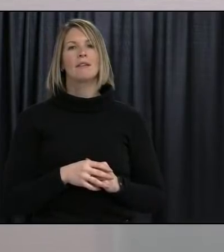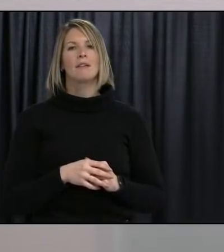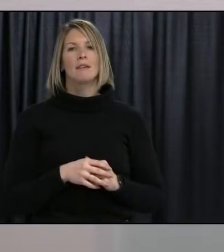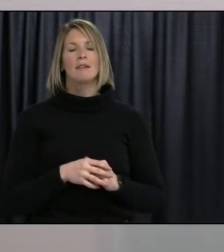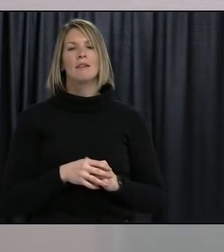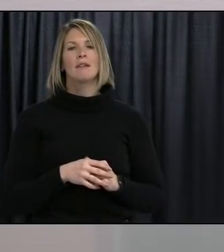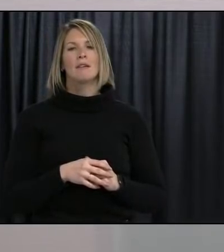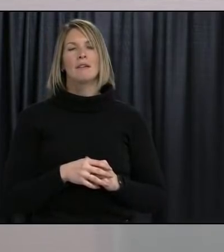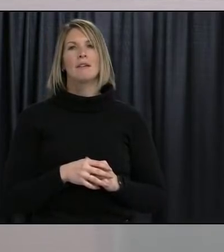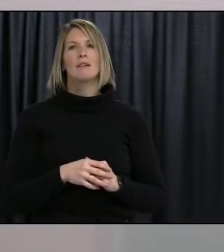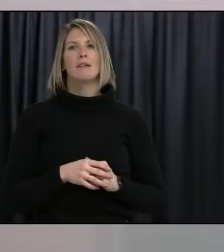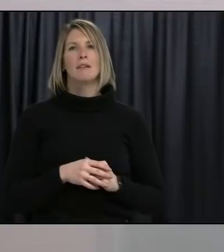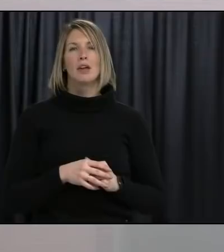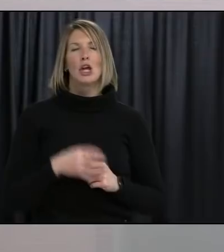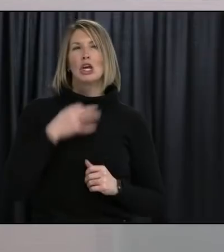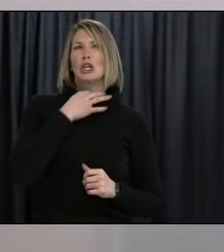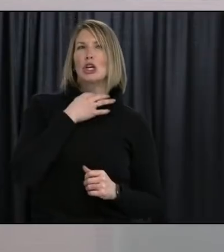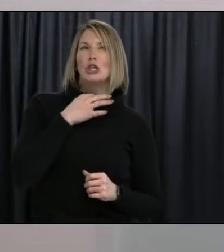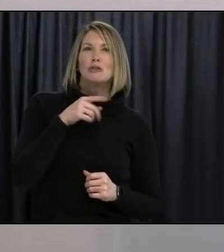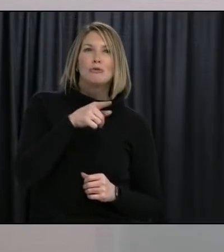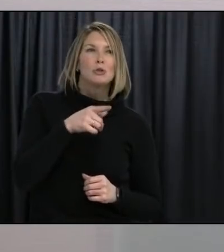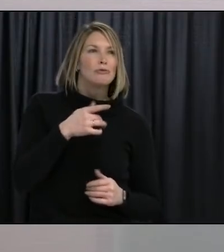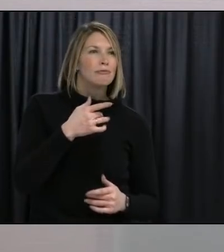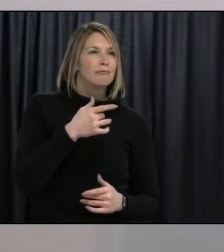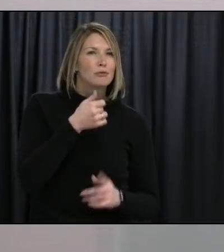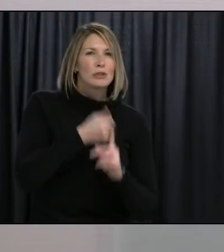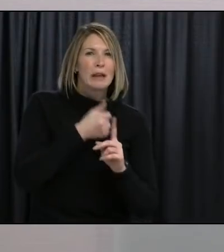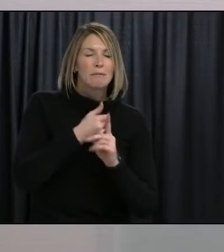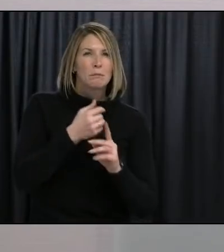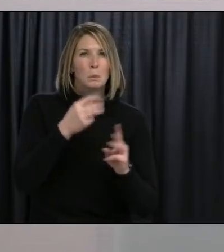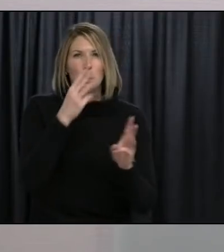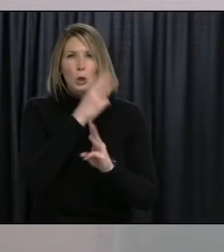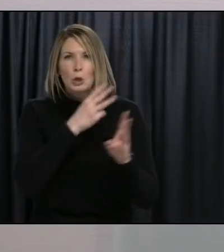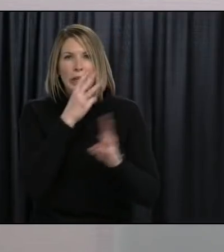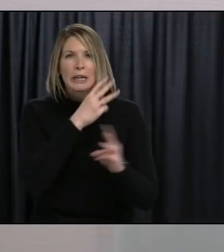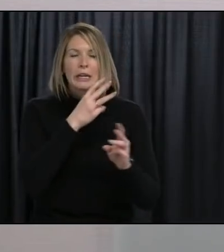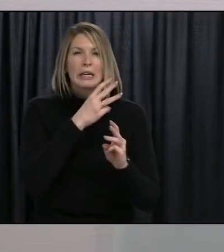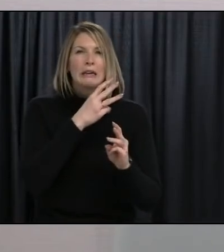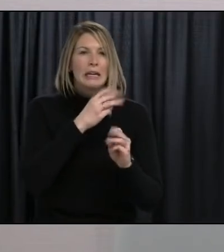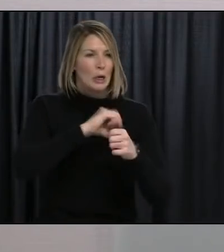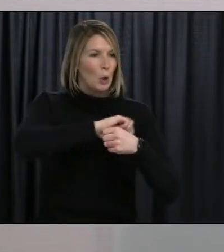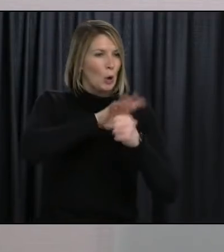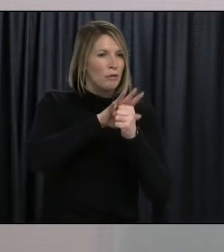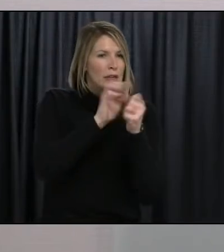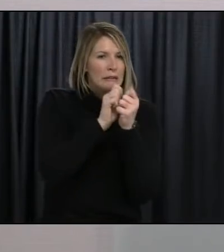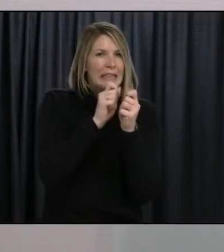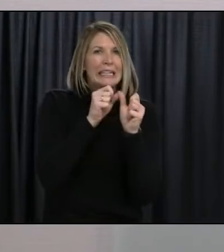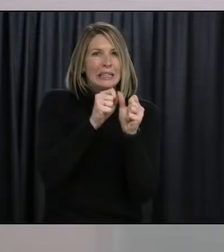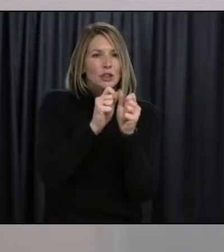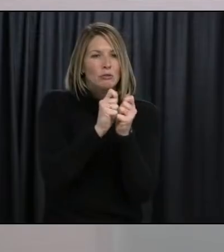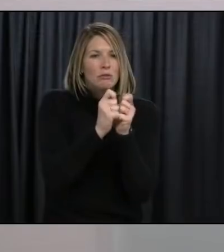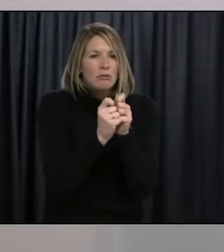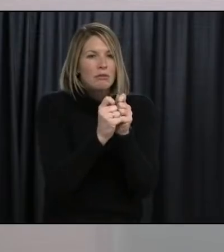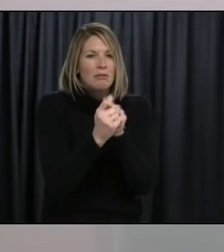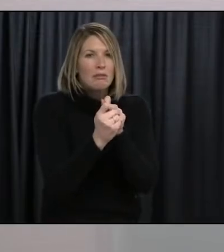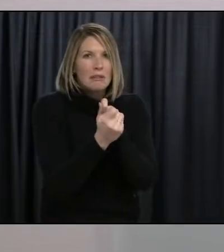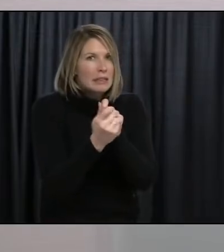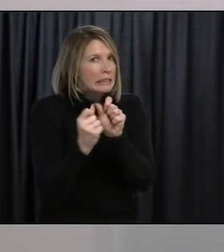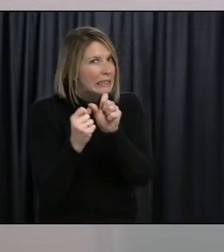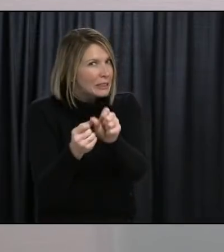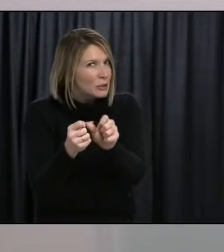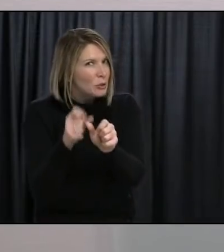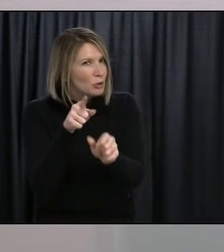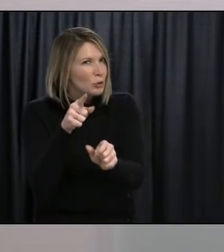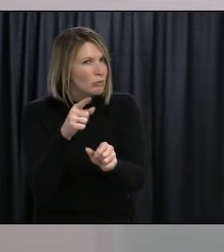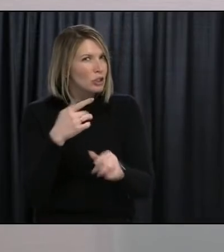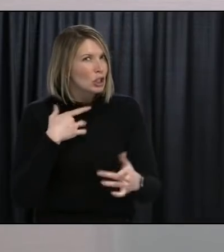worried are you that this you could see more variants, or that future variants, I guess,